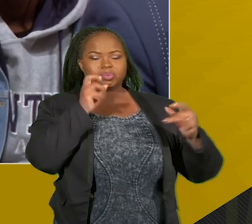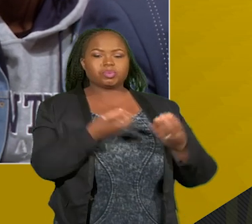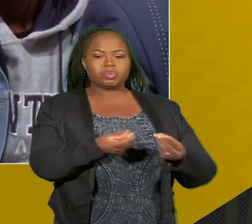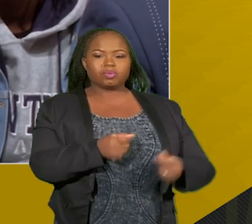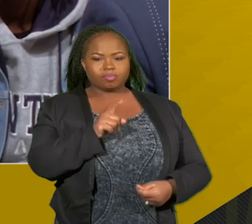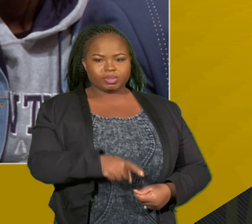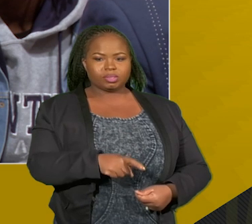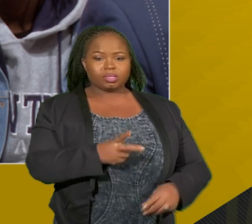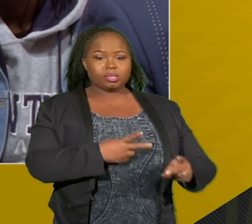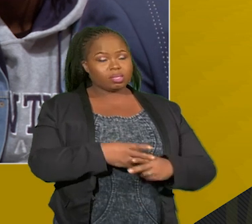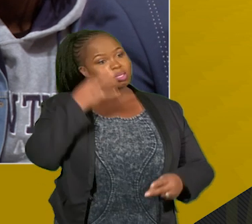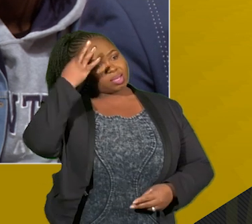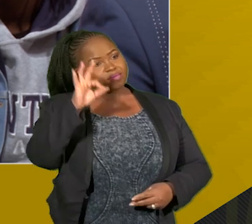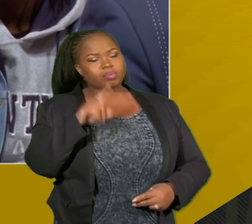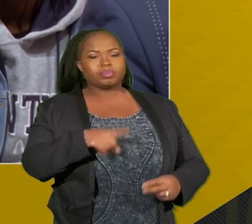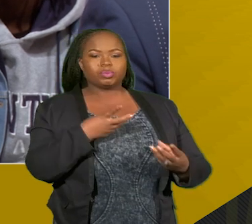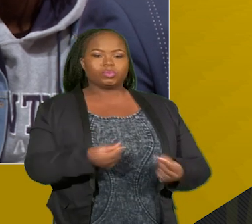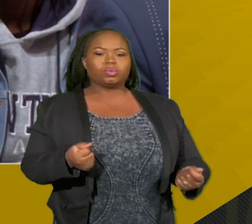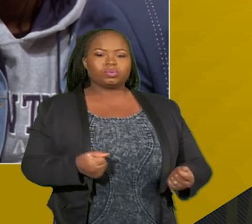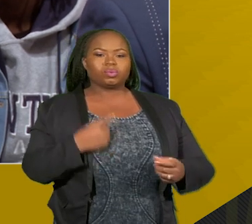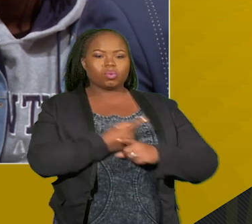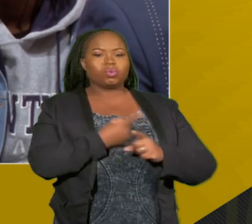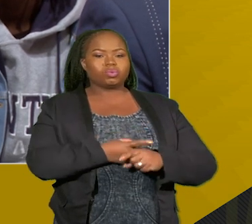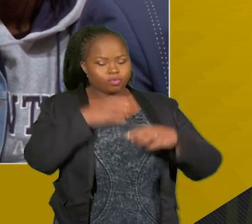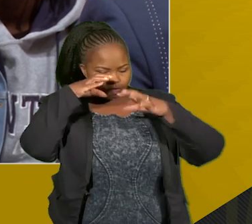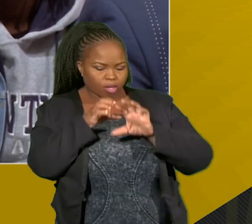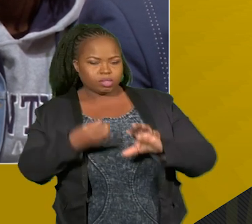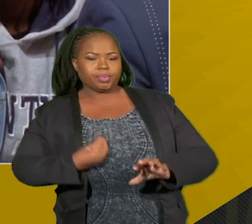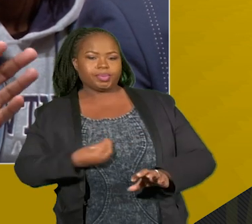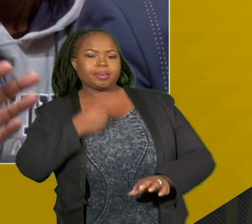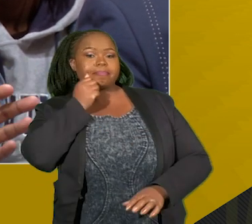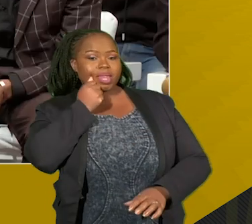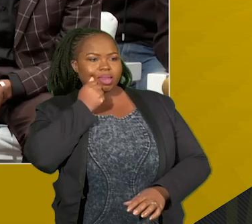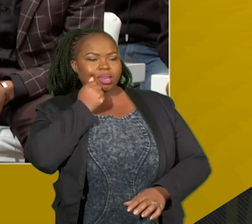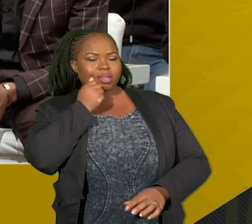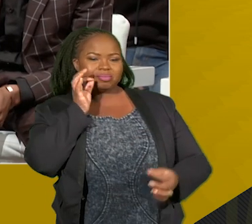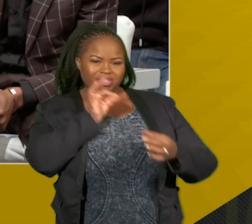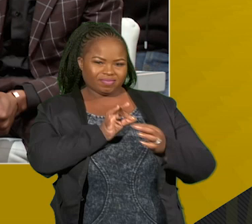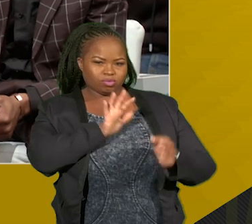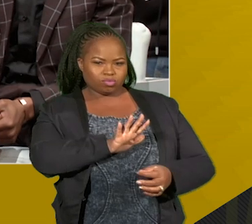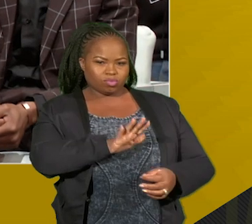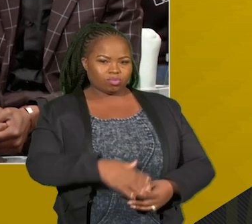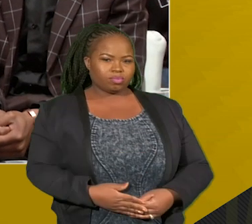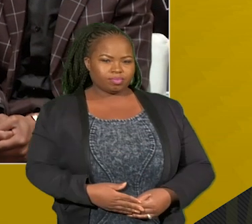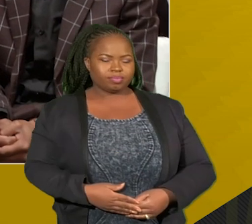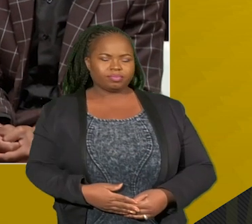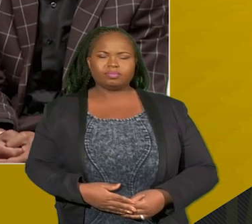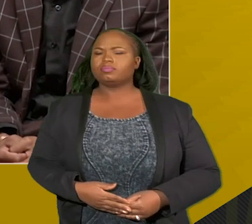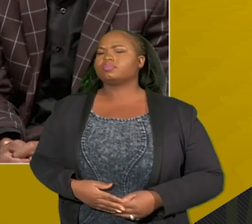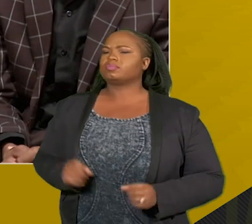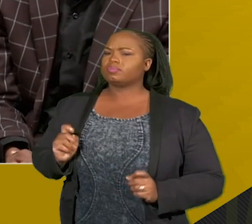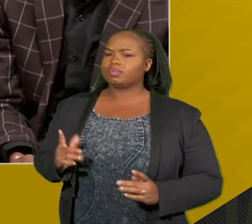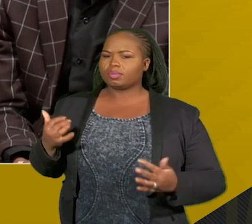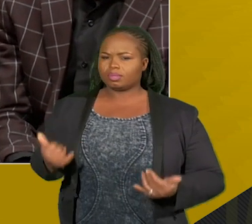address, and the government has to address the interest of young men in South Africa, men in particular. Let me just put it that way. But now,